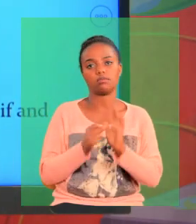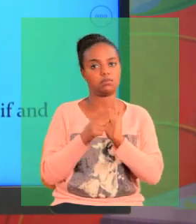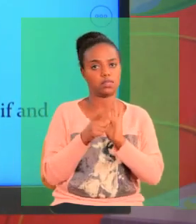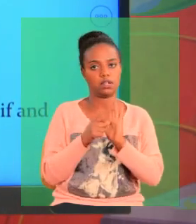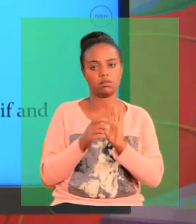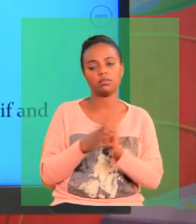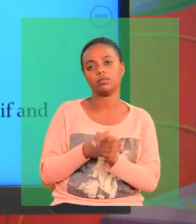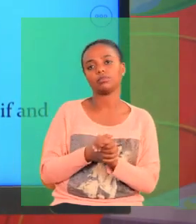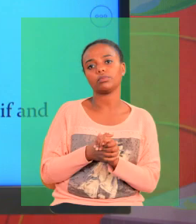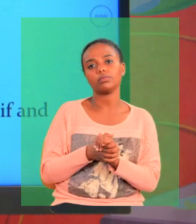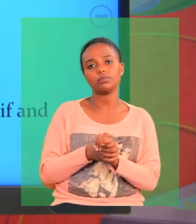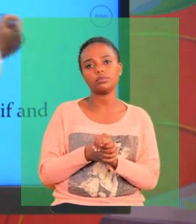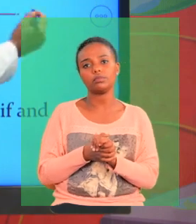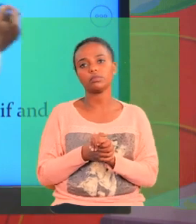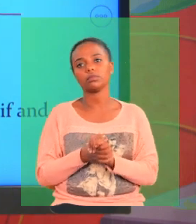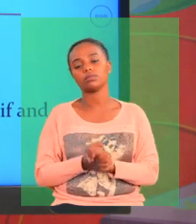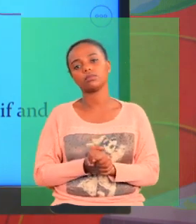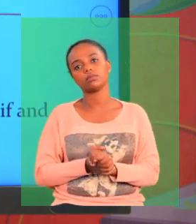have